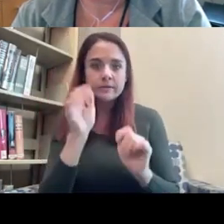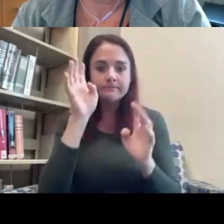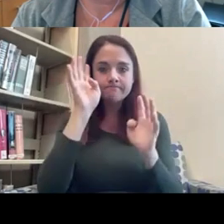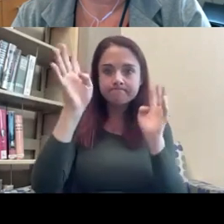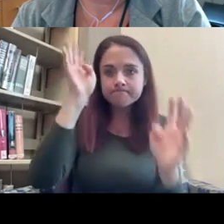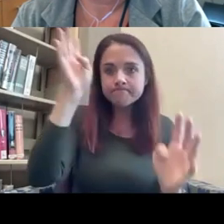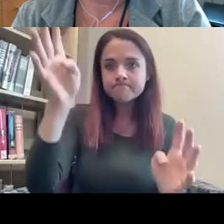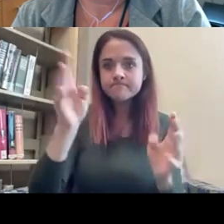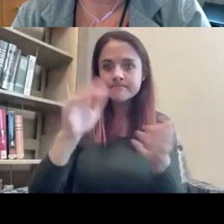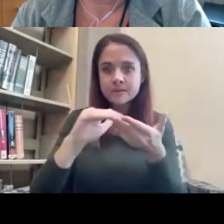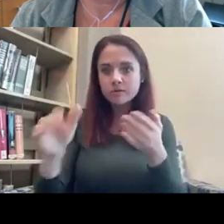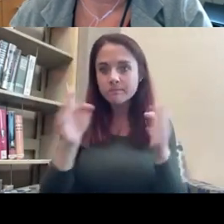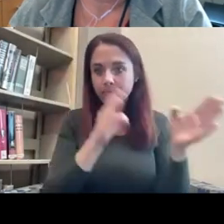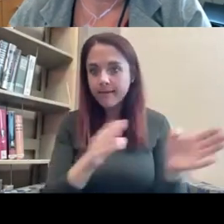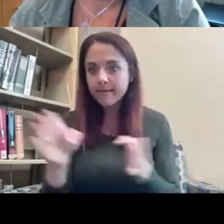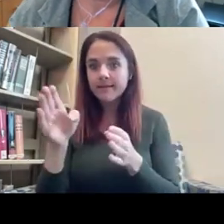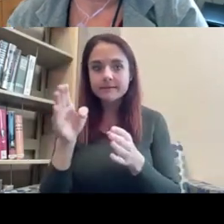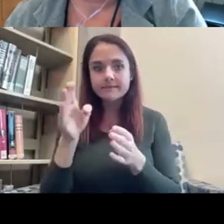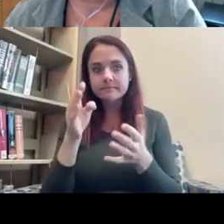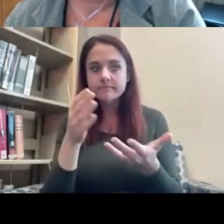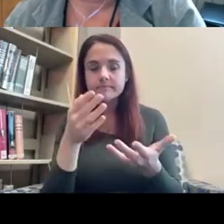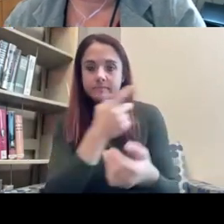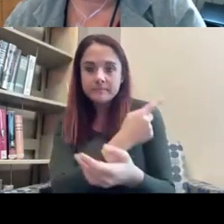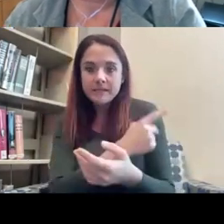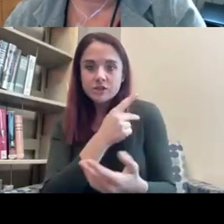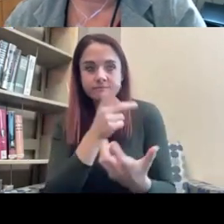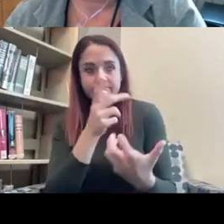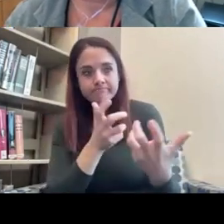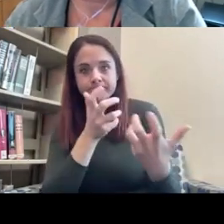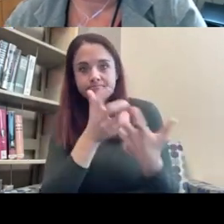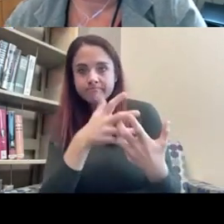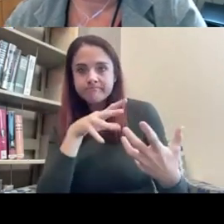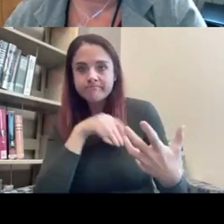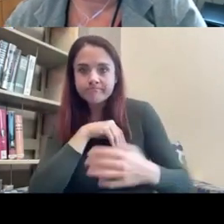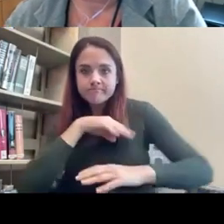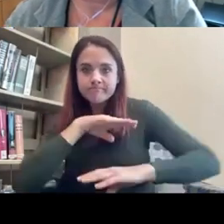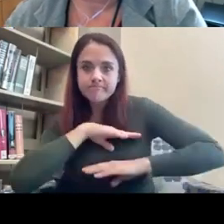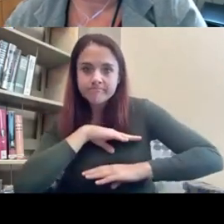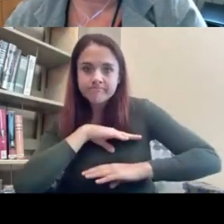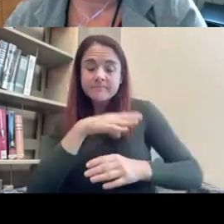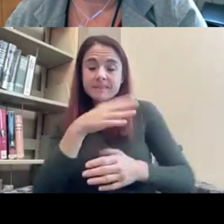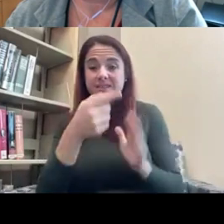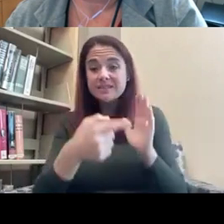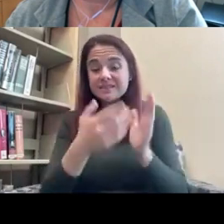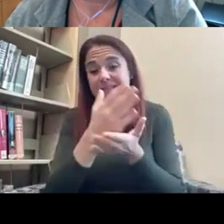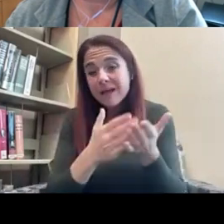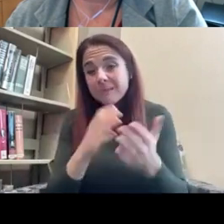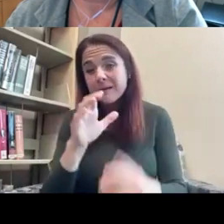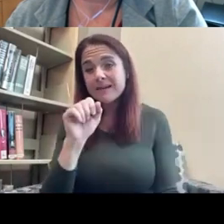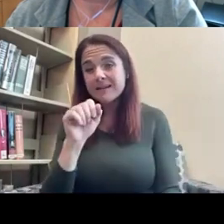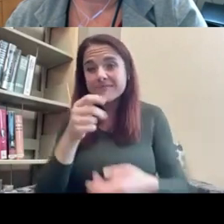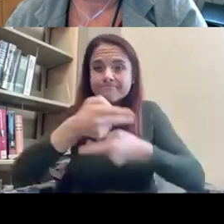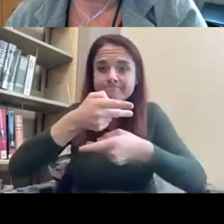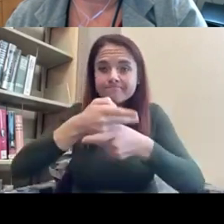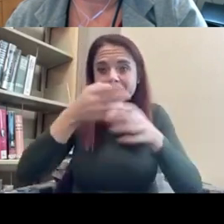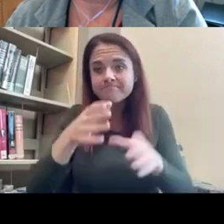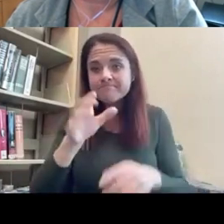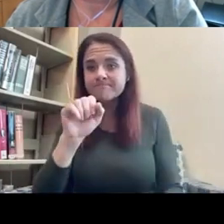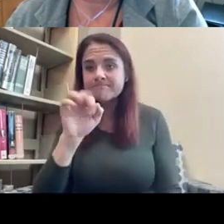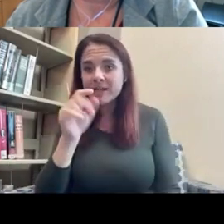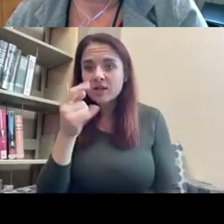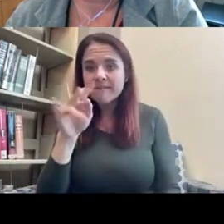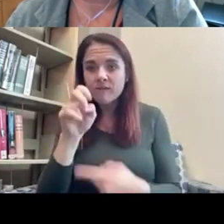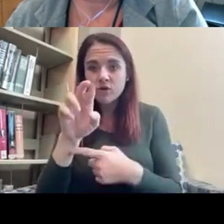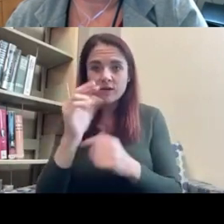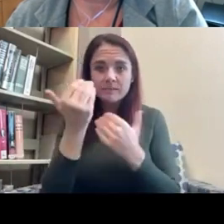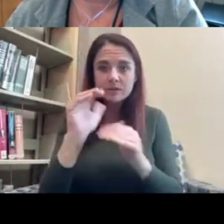that really works for the patient primarily. There are caregiver limitations, so